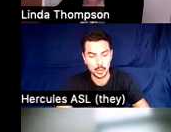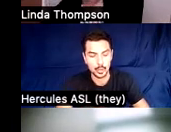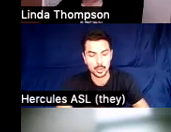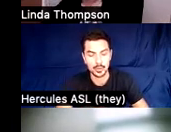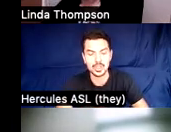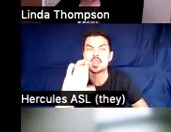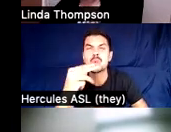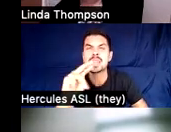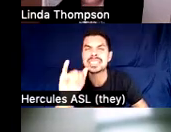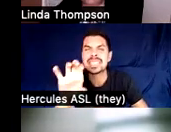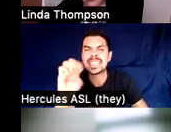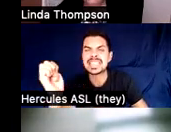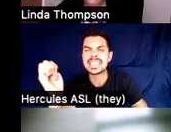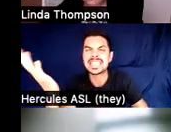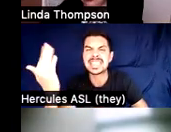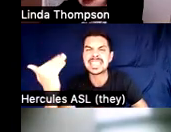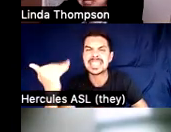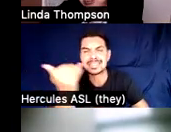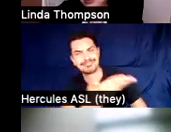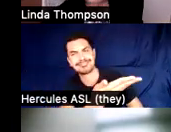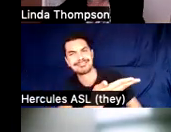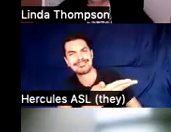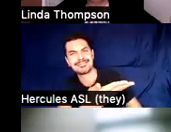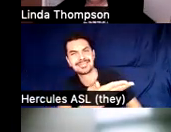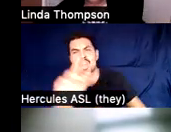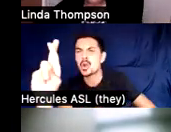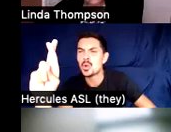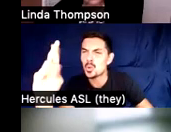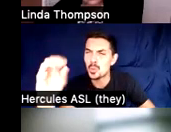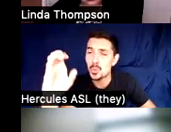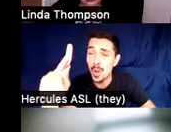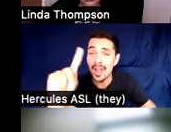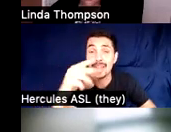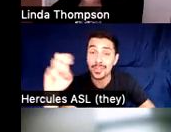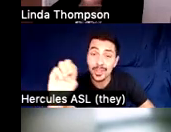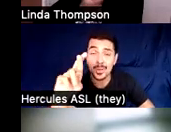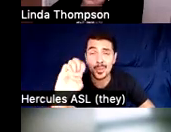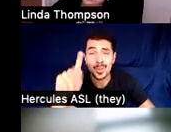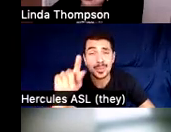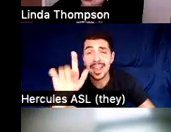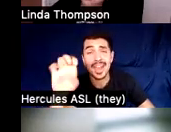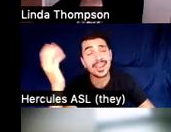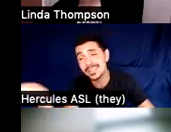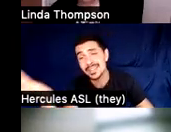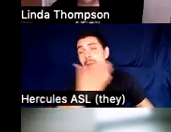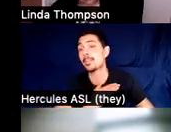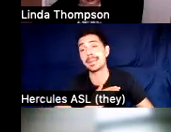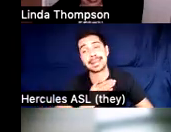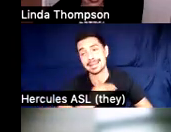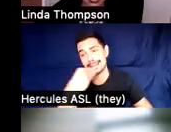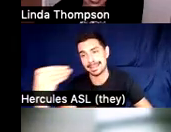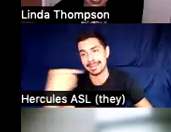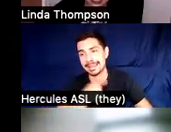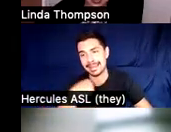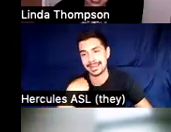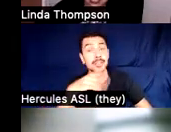Christine, I'm here. back the reptile. Could you please lead us in this?